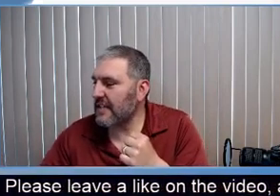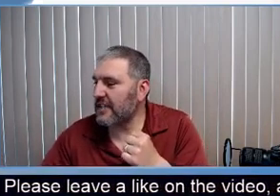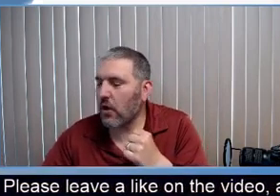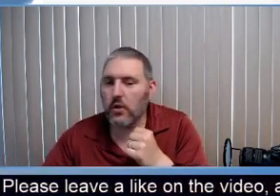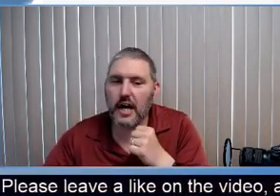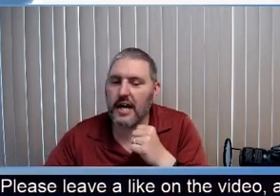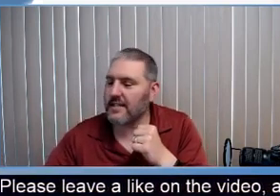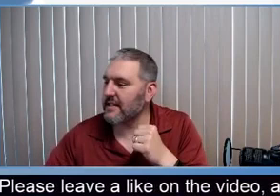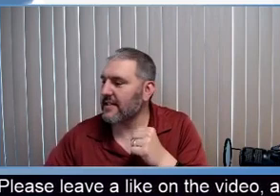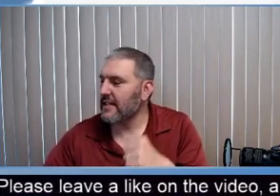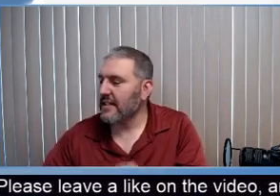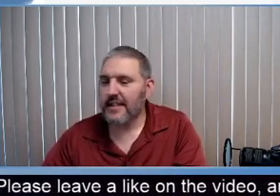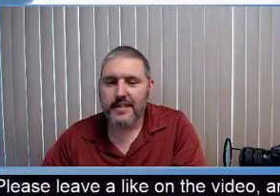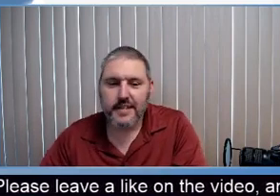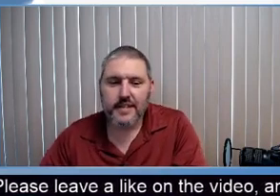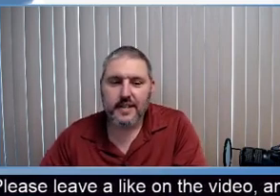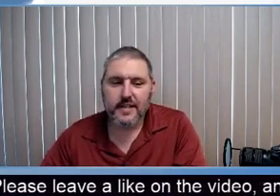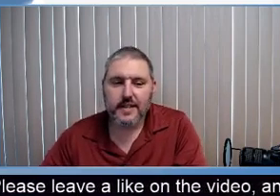That's what they told us.